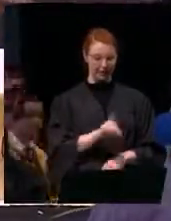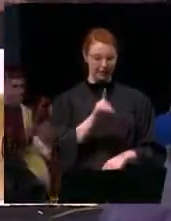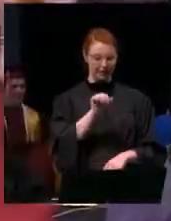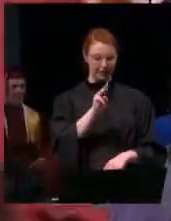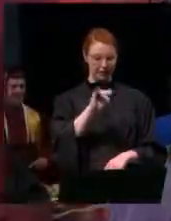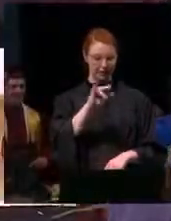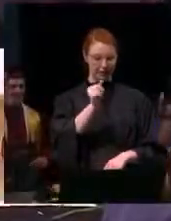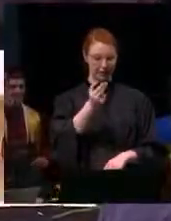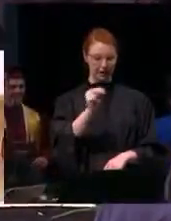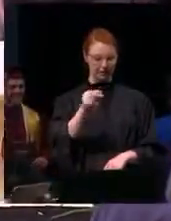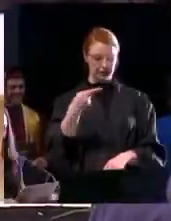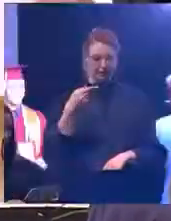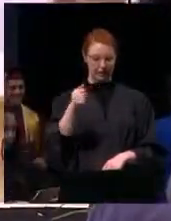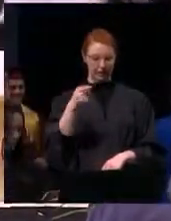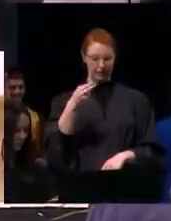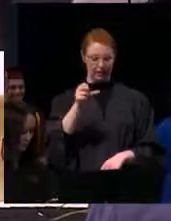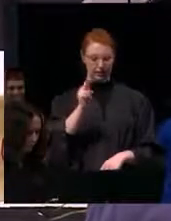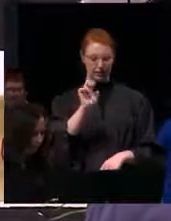Damian Hagenson.